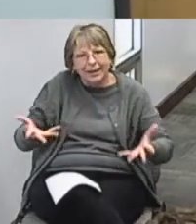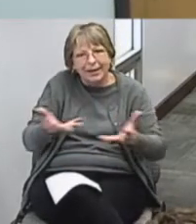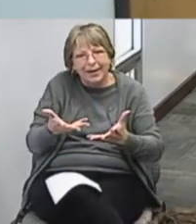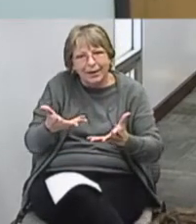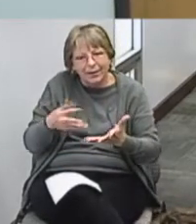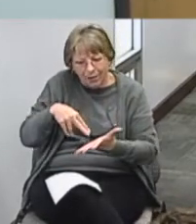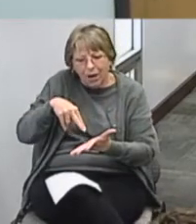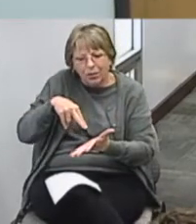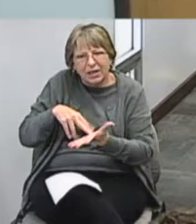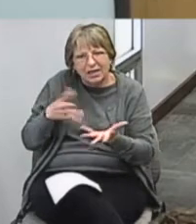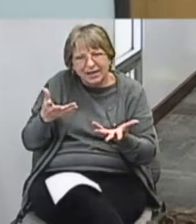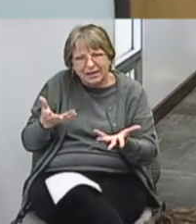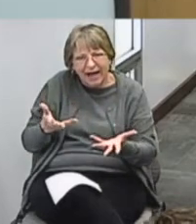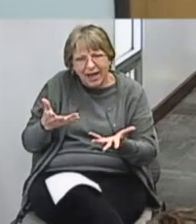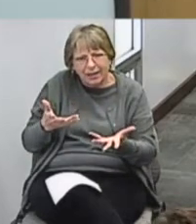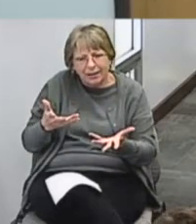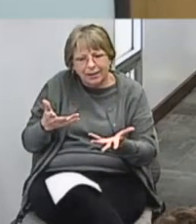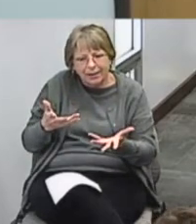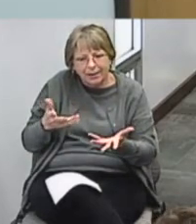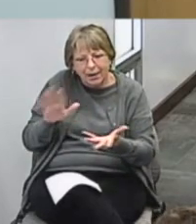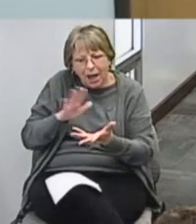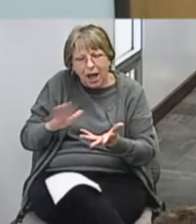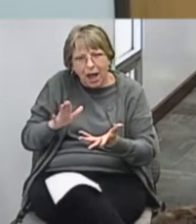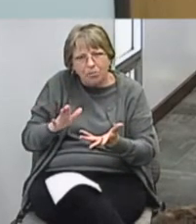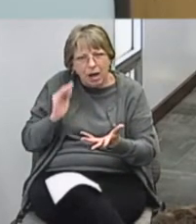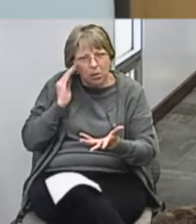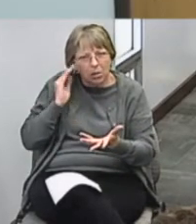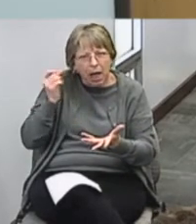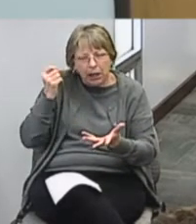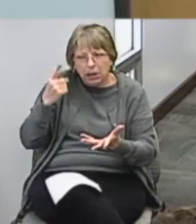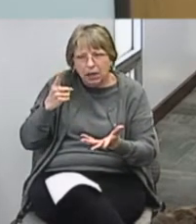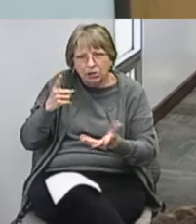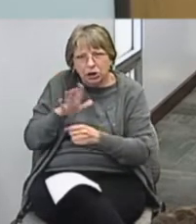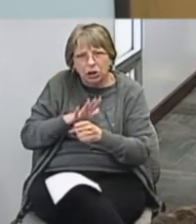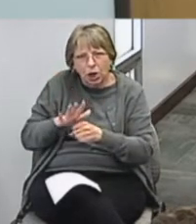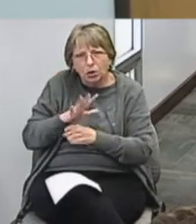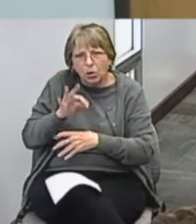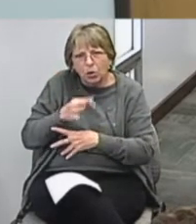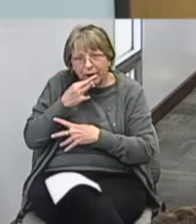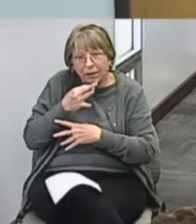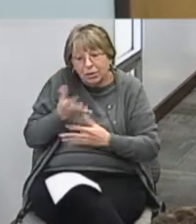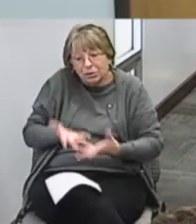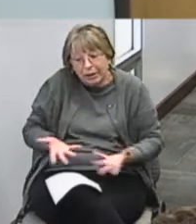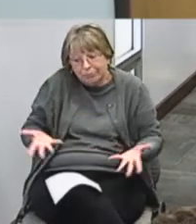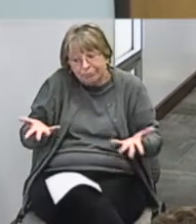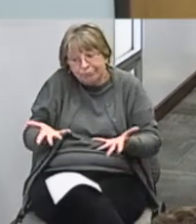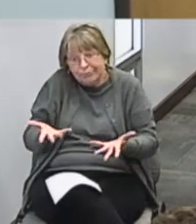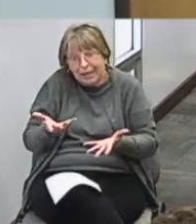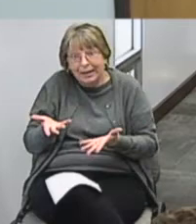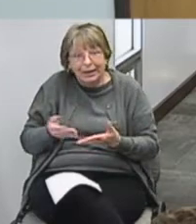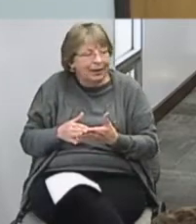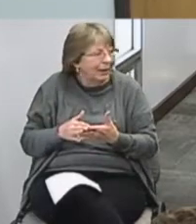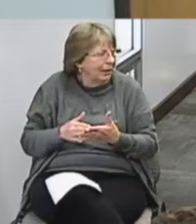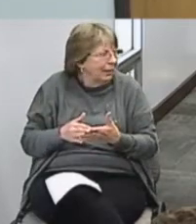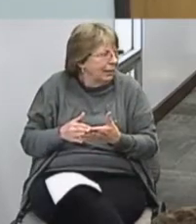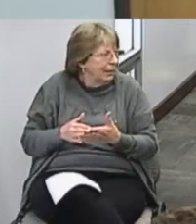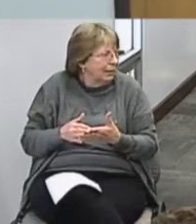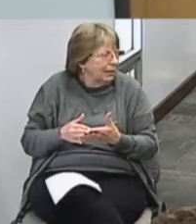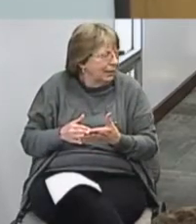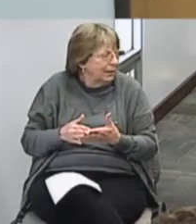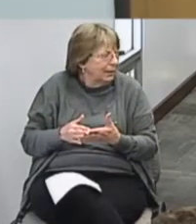about recognizing heroes, you know, local hometown heroes and stuff. And this is what it is when it comes to Chester